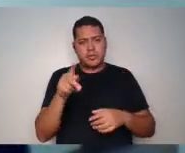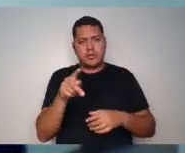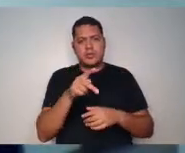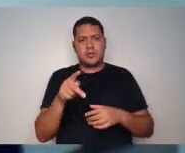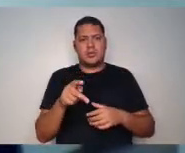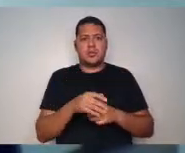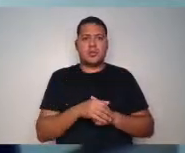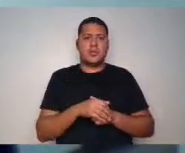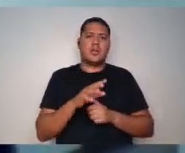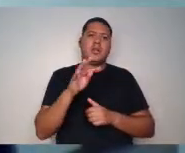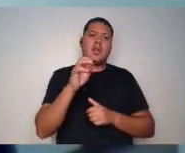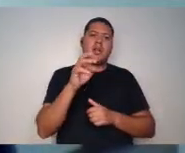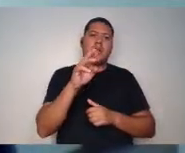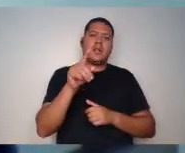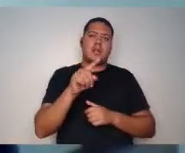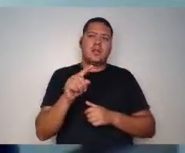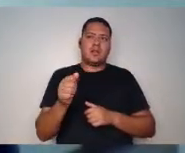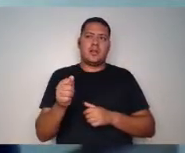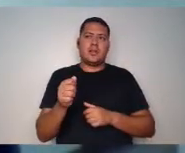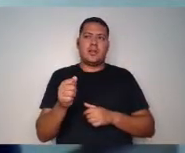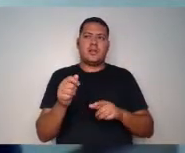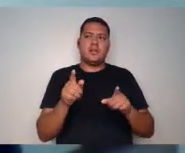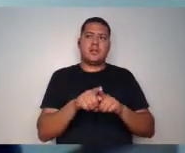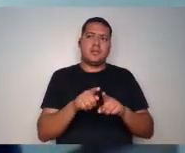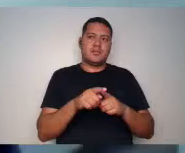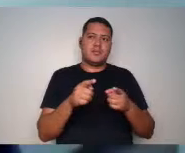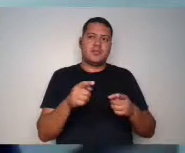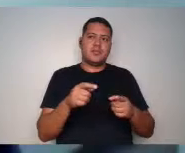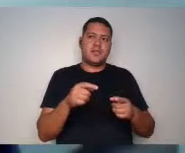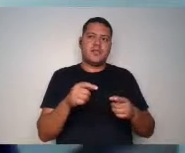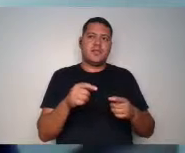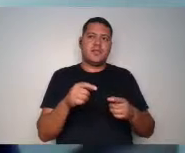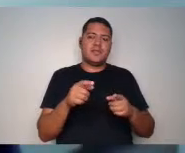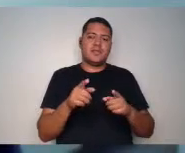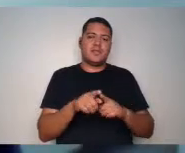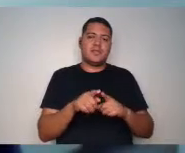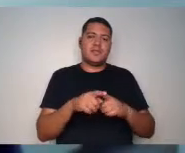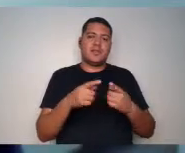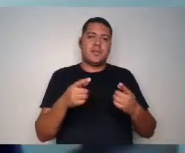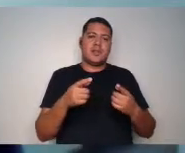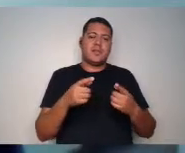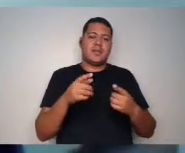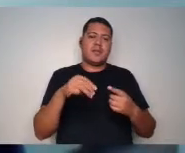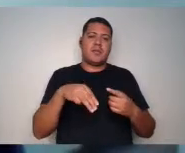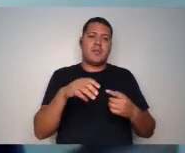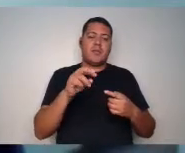And I would like to have this ending participation